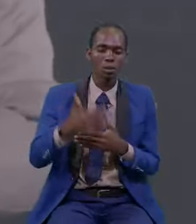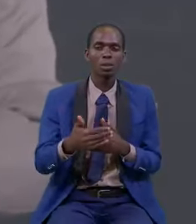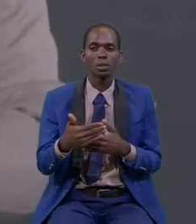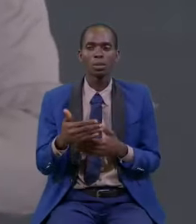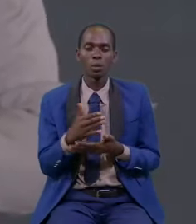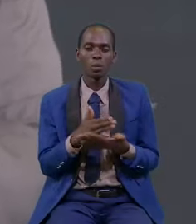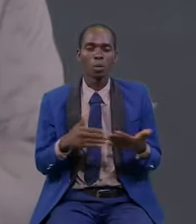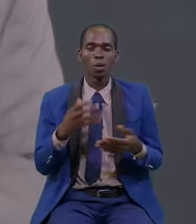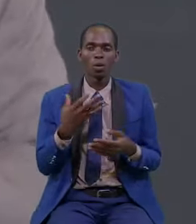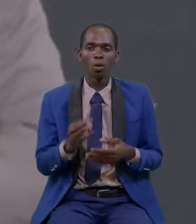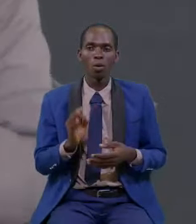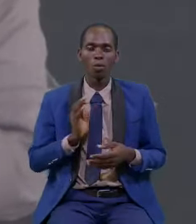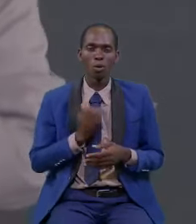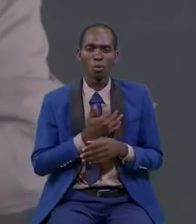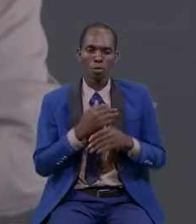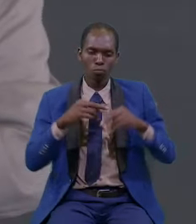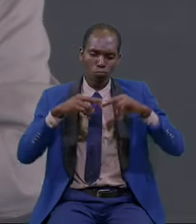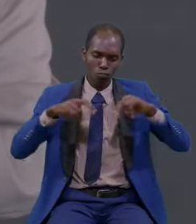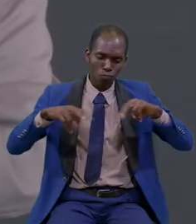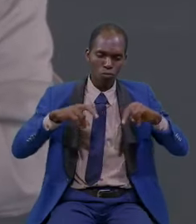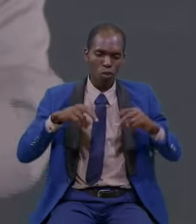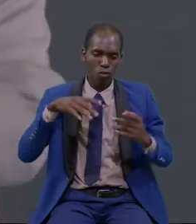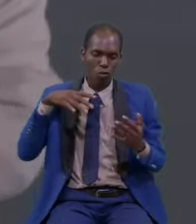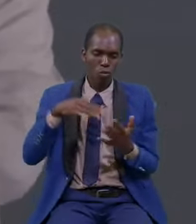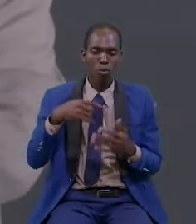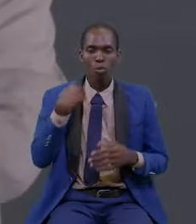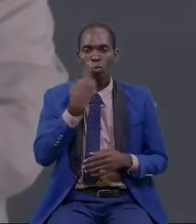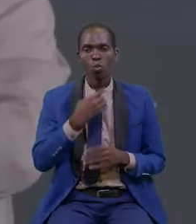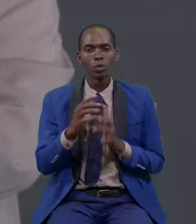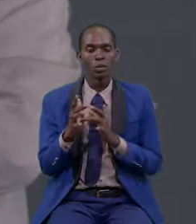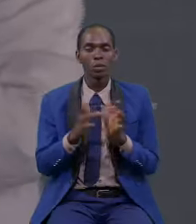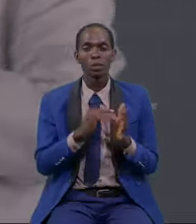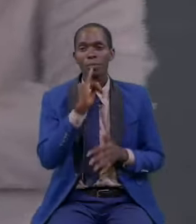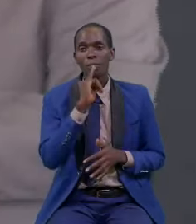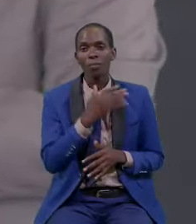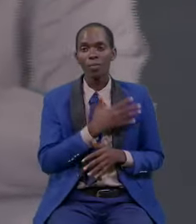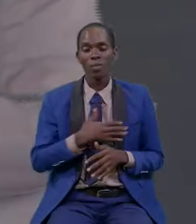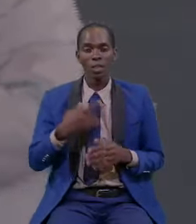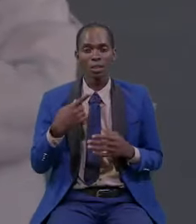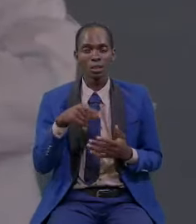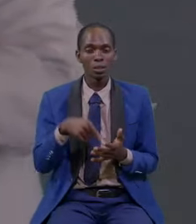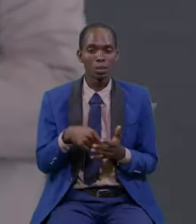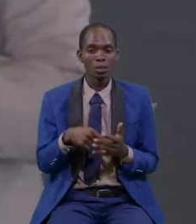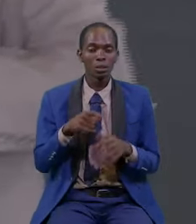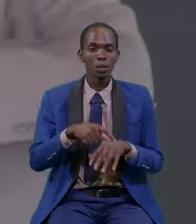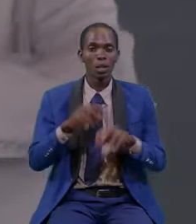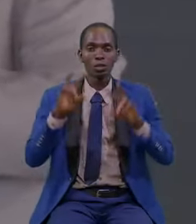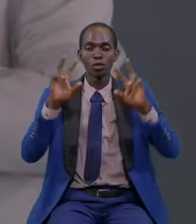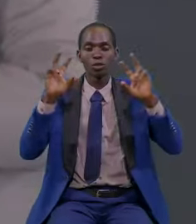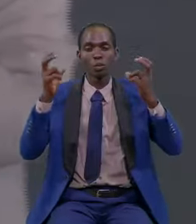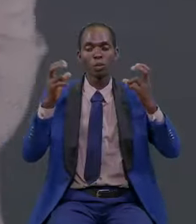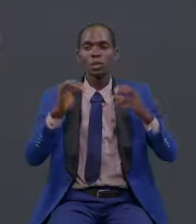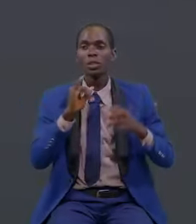into who Jesus is. And the topic this time is Jesus, the